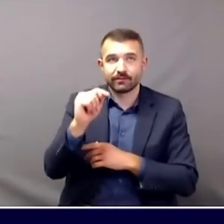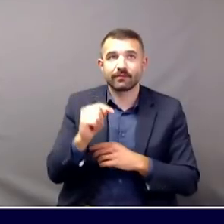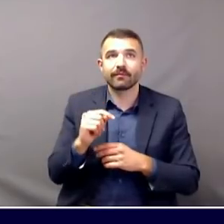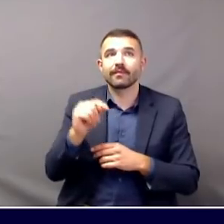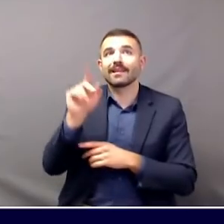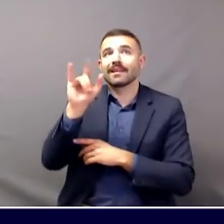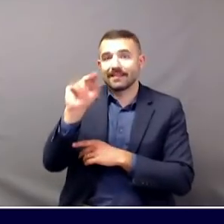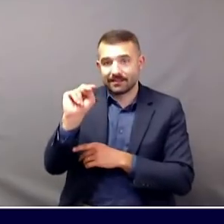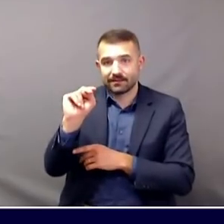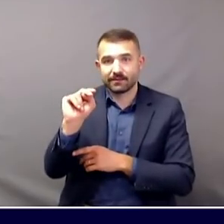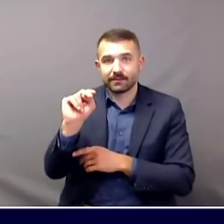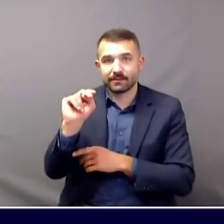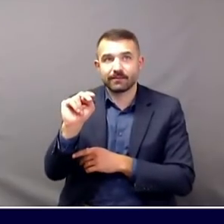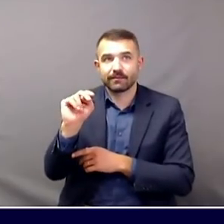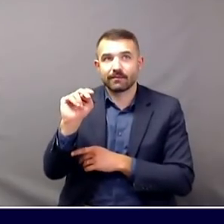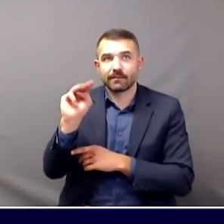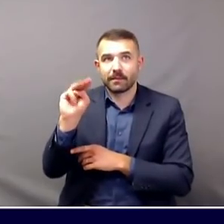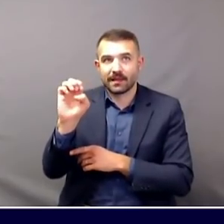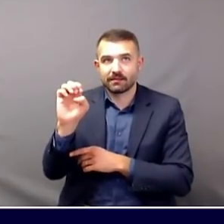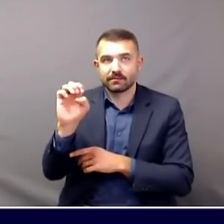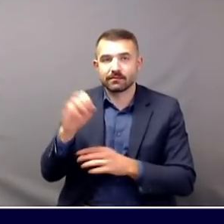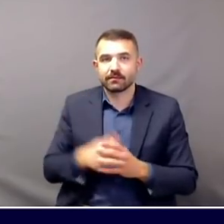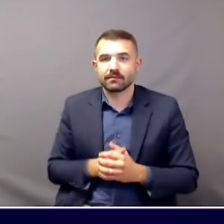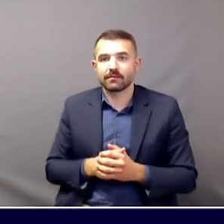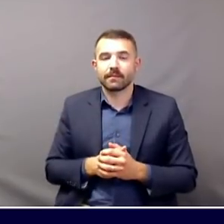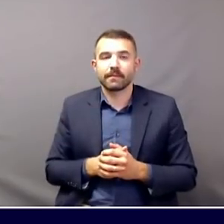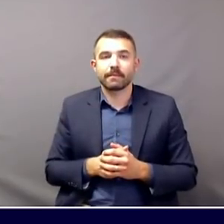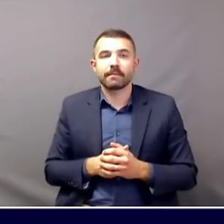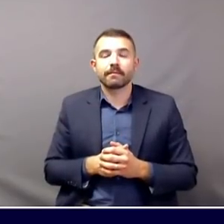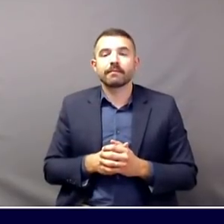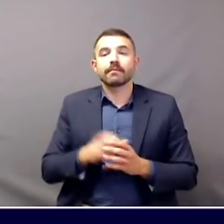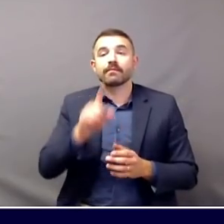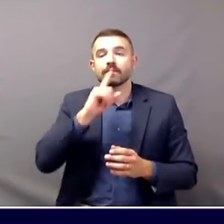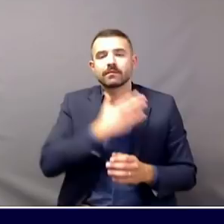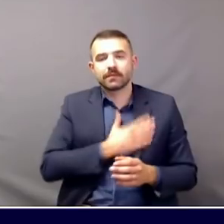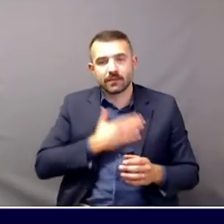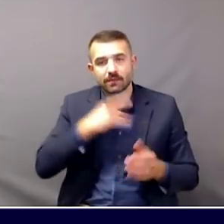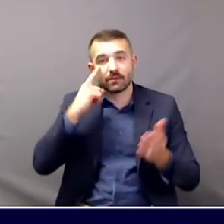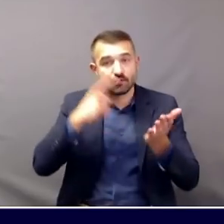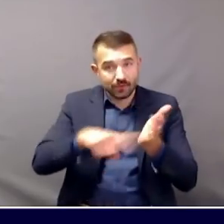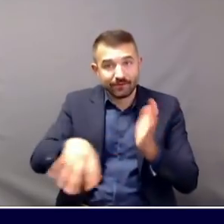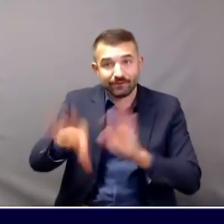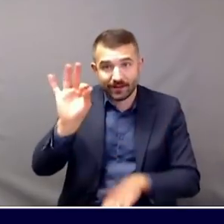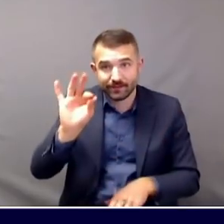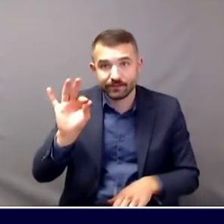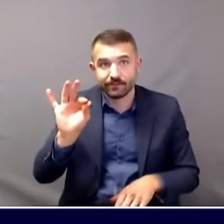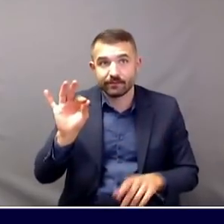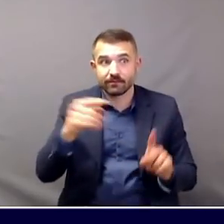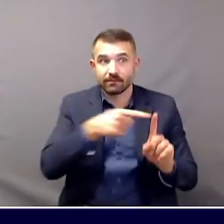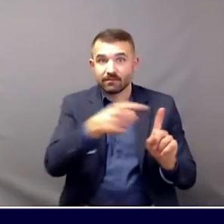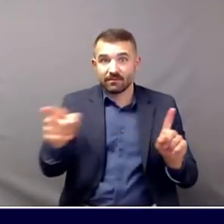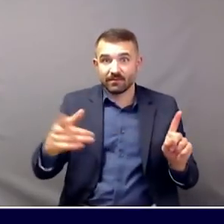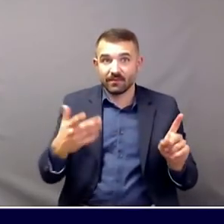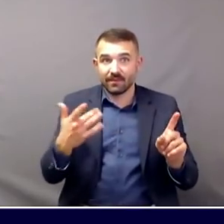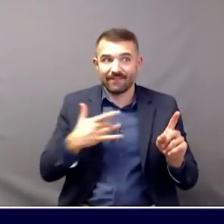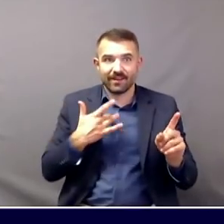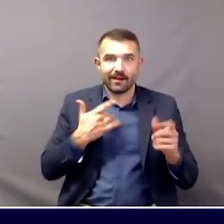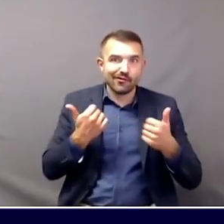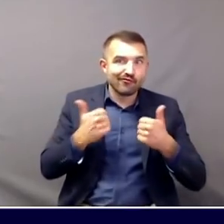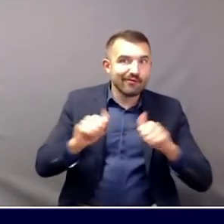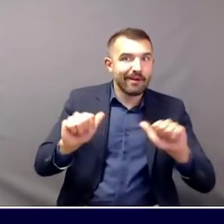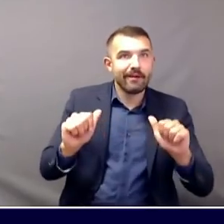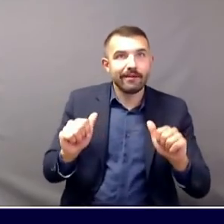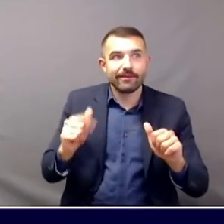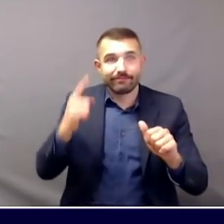frontline warm line. We strive to ensure that anybody who is feeling mental anxiety or depression or